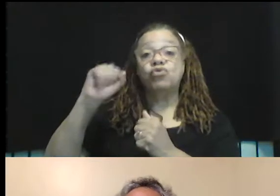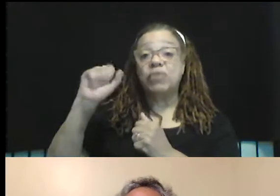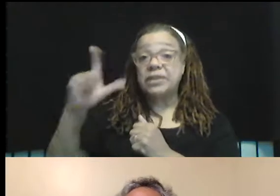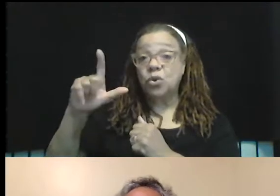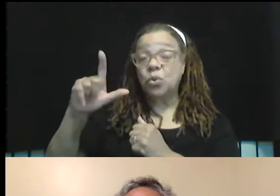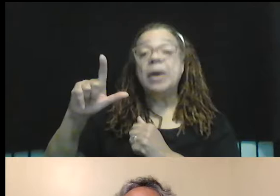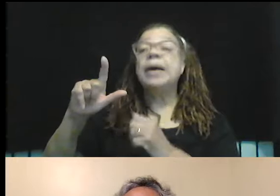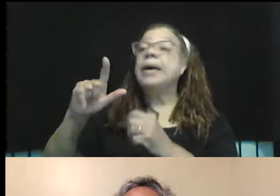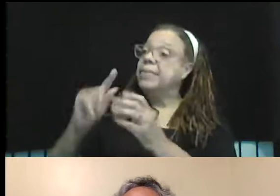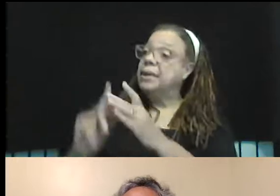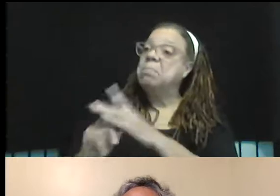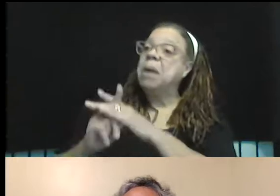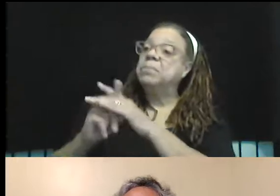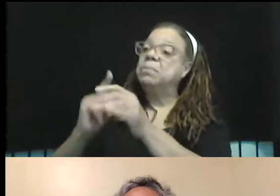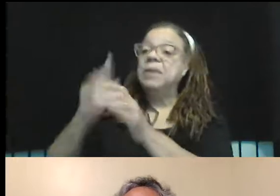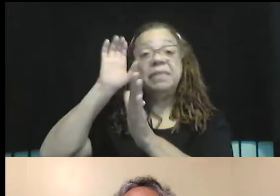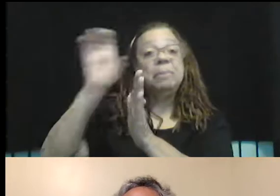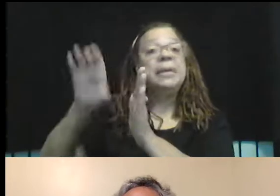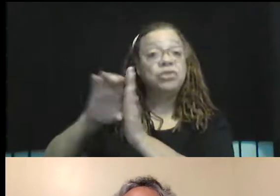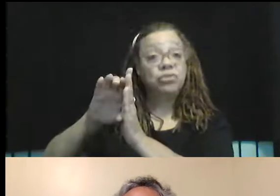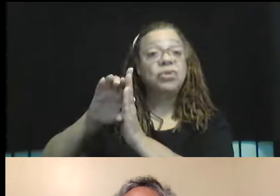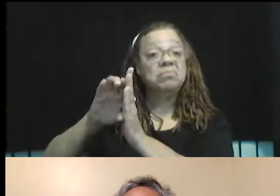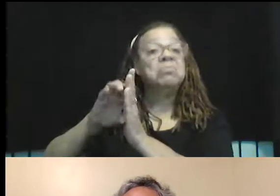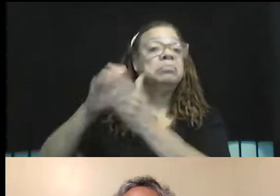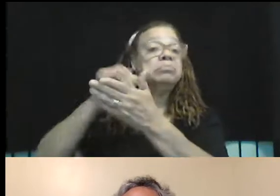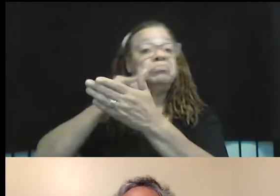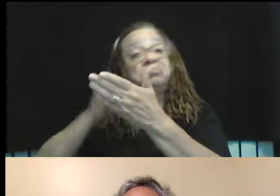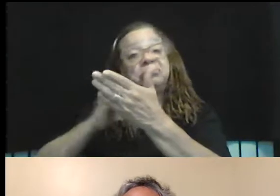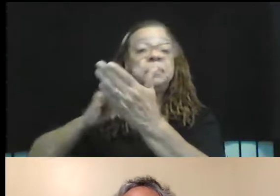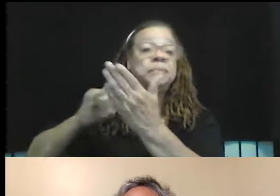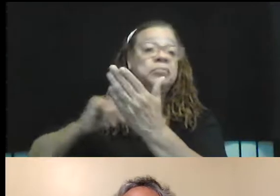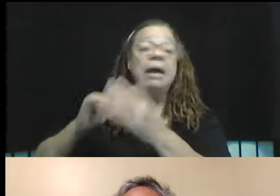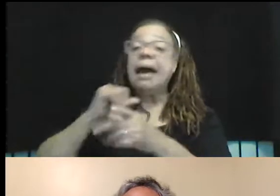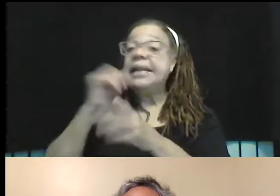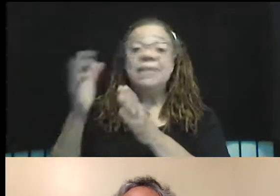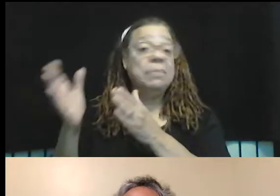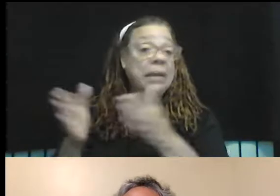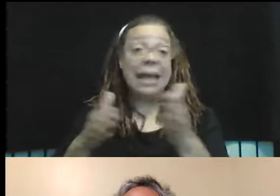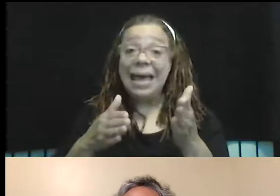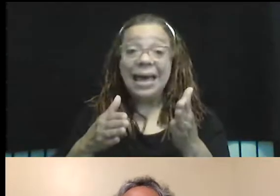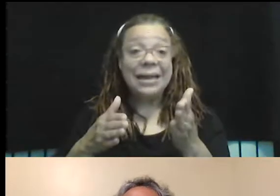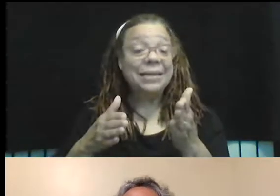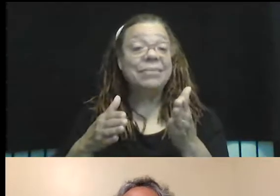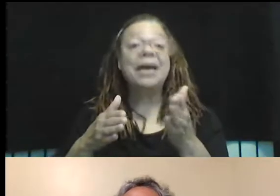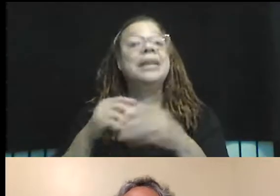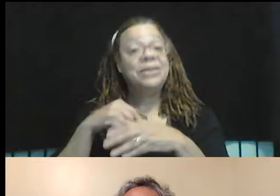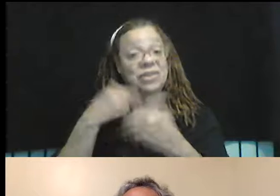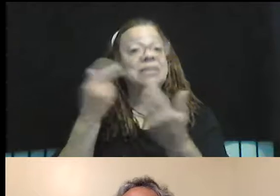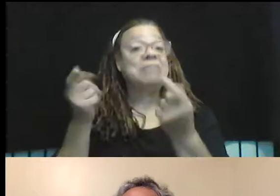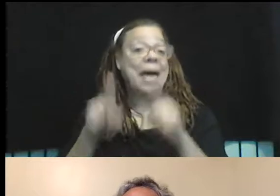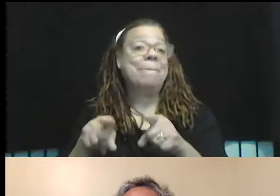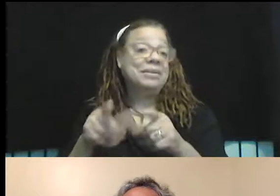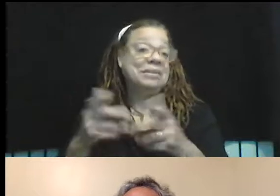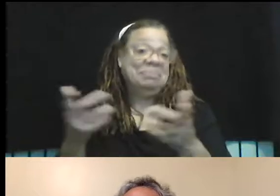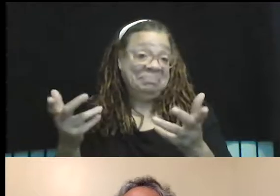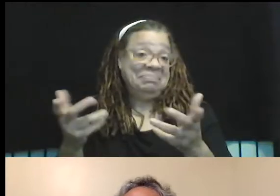appeared when I was painting, and it, I just kind of went with it, and it ended up, I didn't even plan on it being a figure, and it just kind of turned into that.